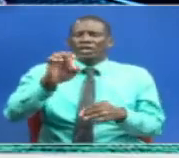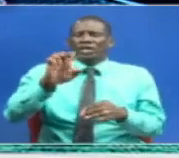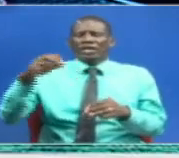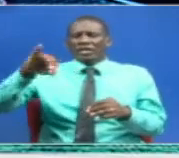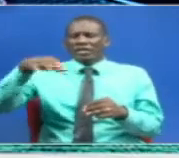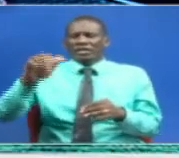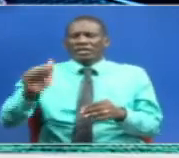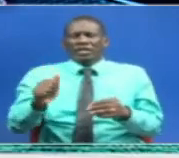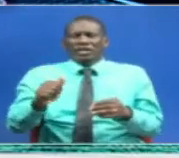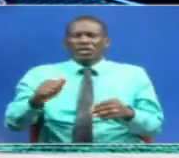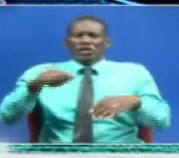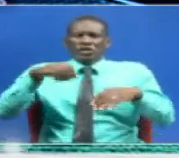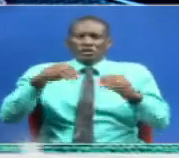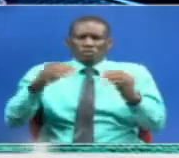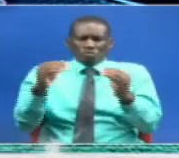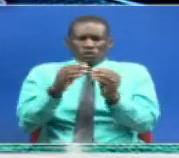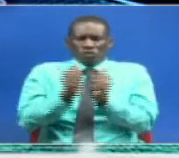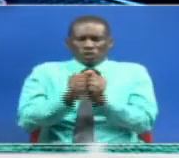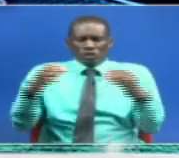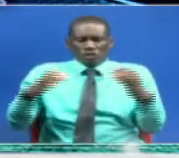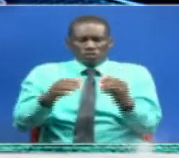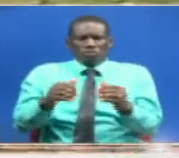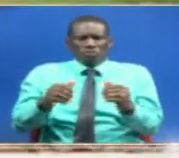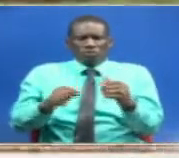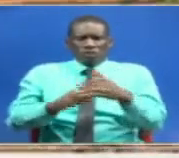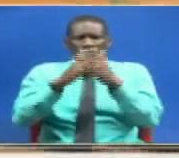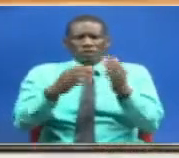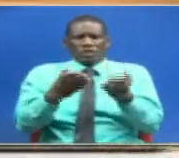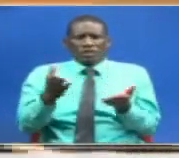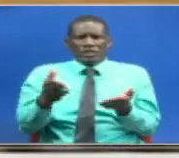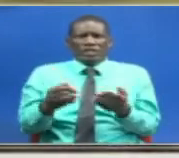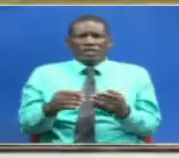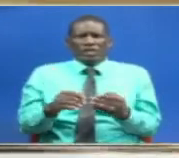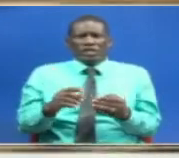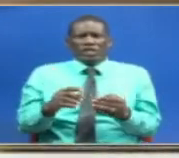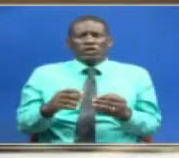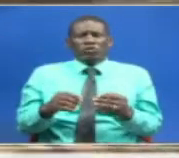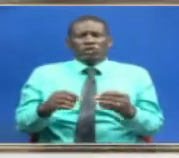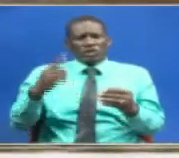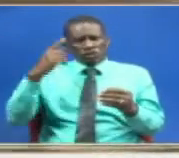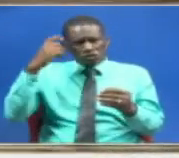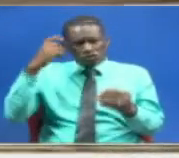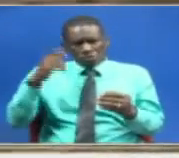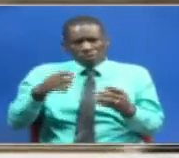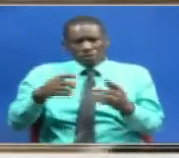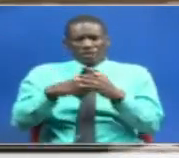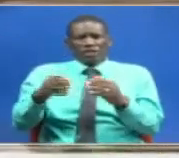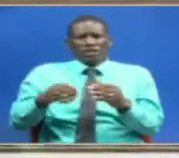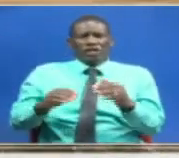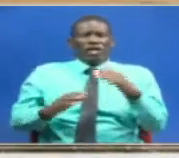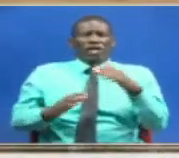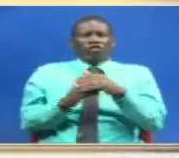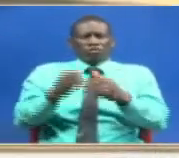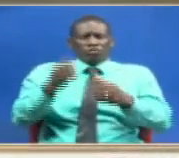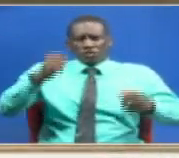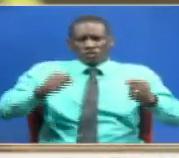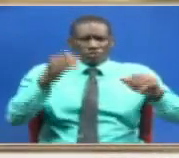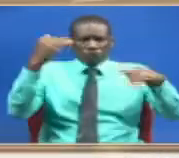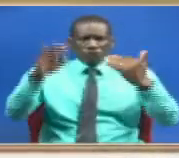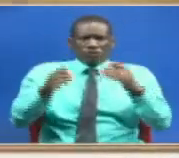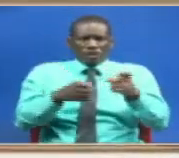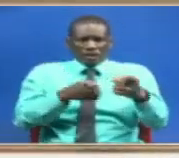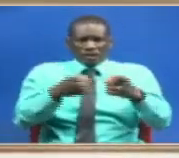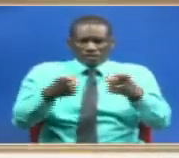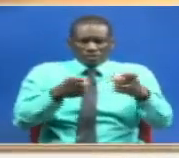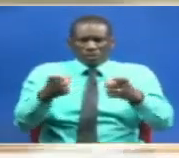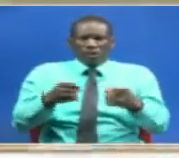teen sensation and filed this report. It was a dream start for Neil Gohil in his senior driving career as he managed to accomplish a